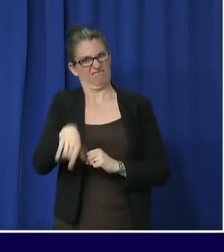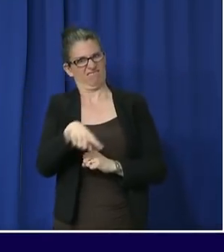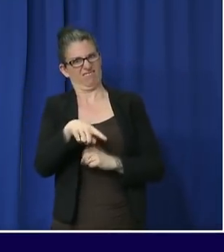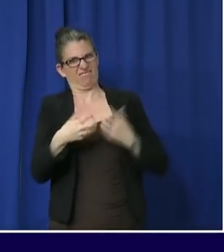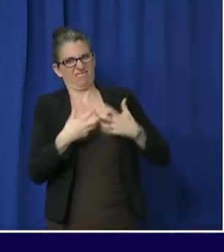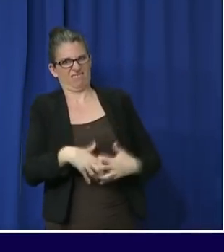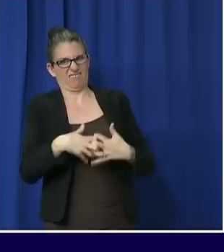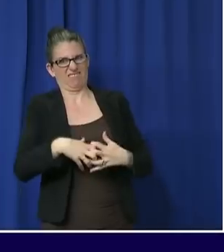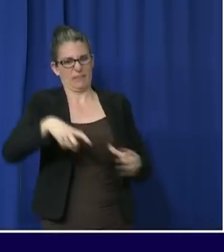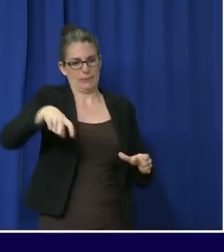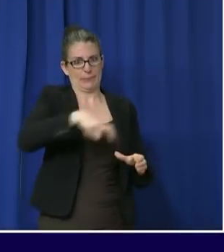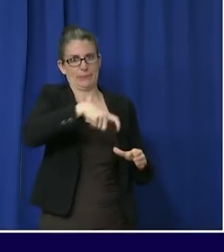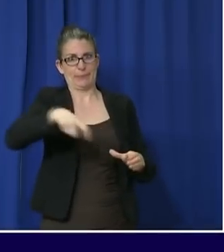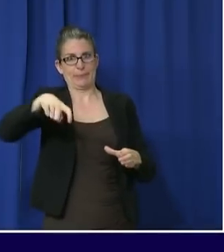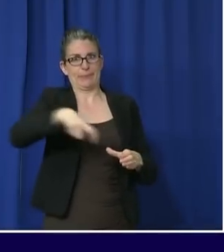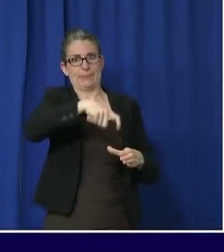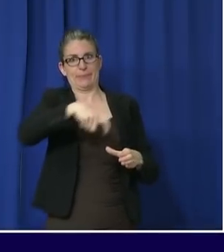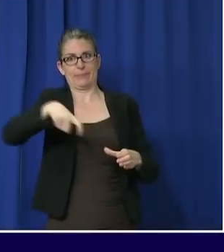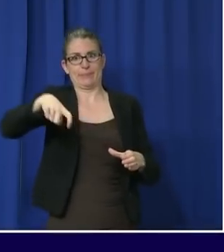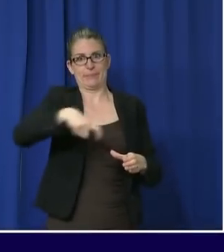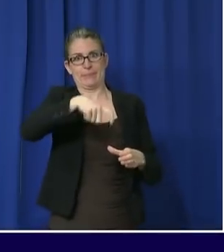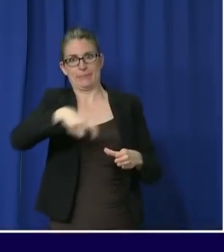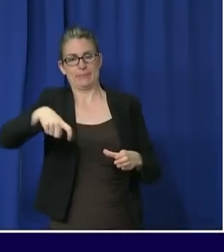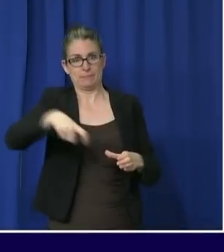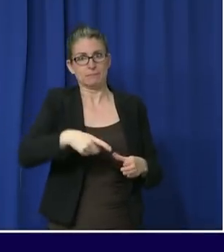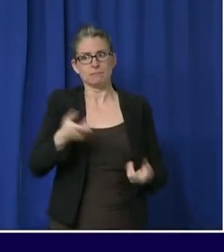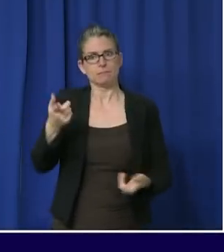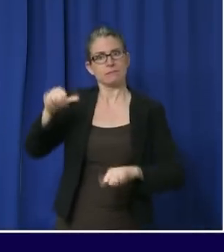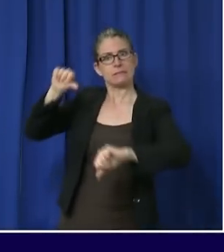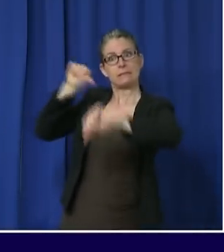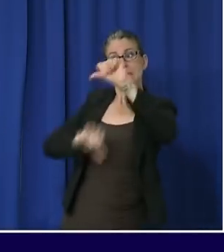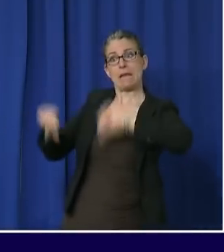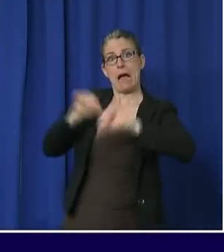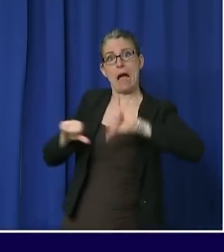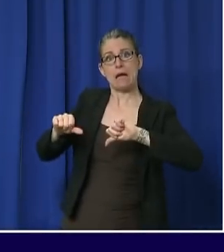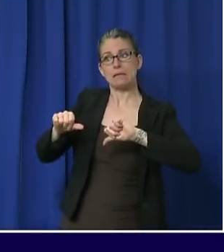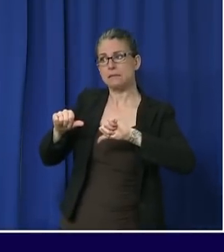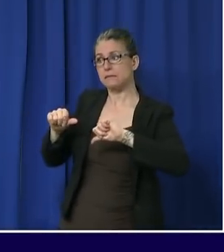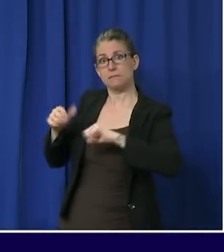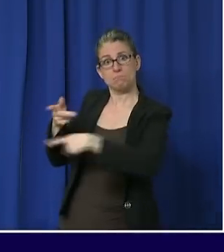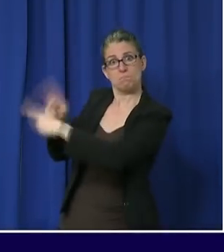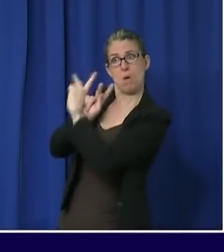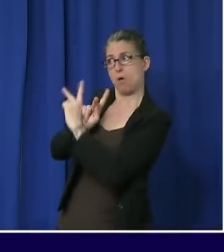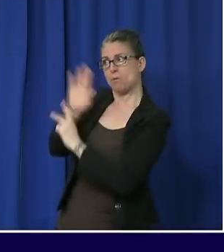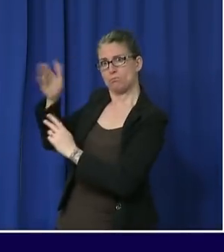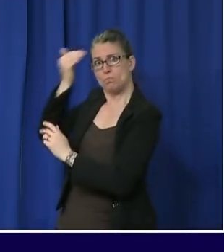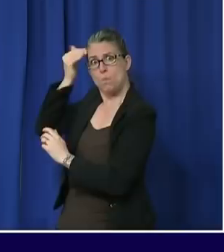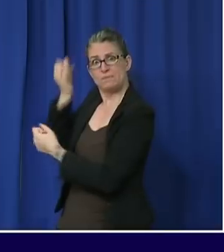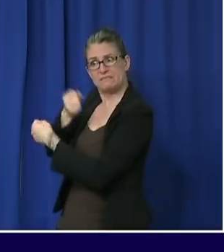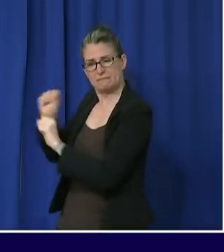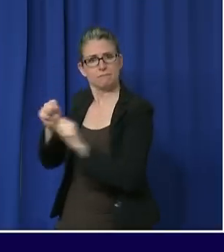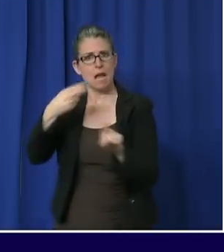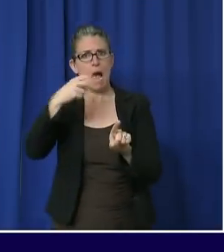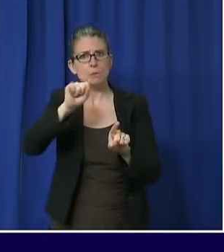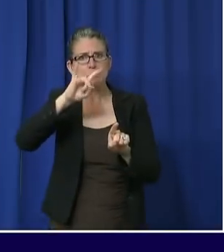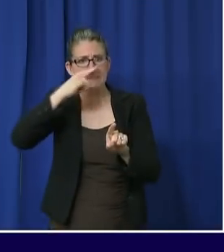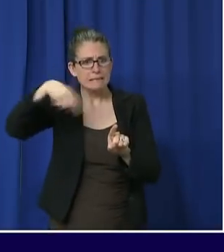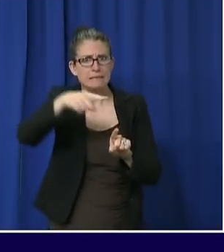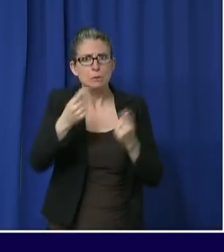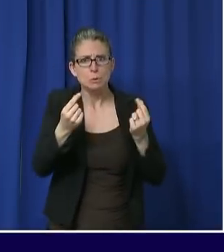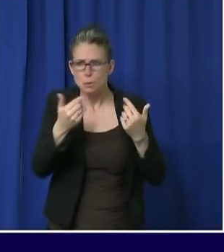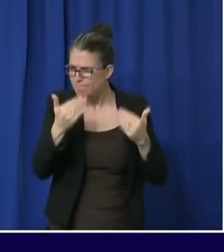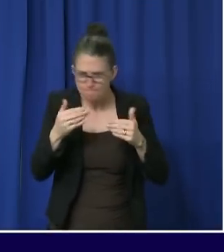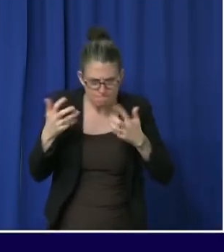being infected from PPE, especially if they're wearing it in concert with the surgical mask. This team, the Delta